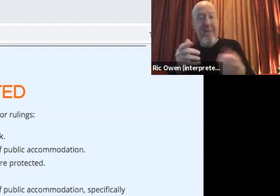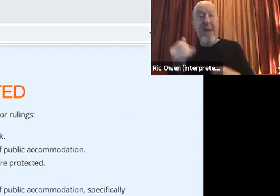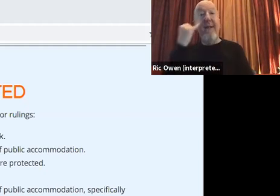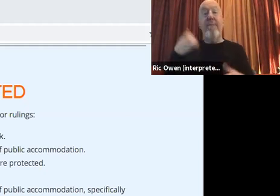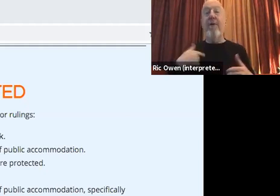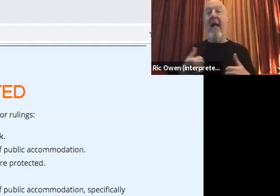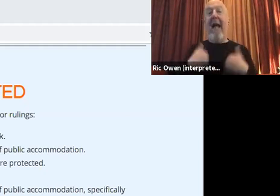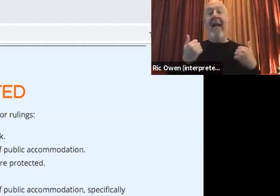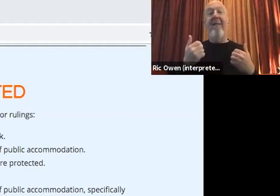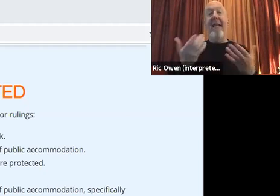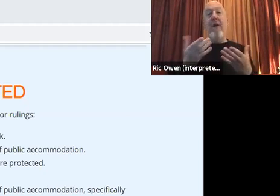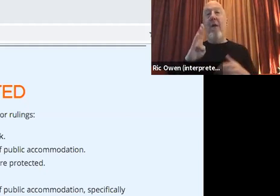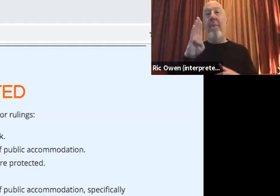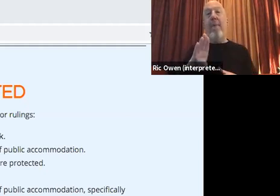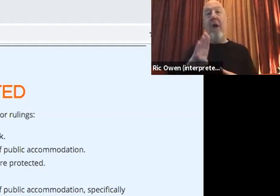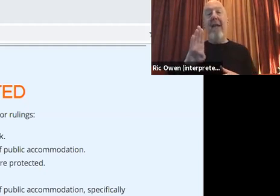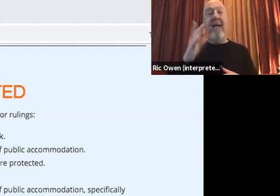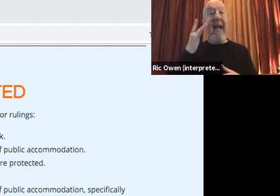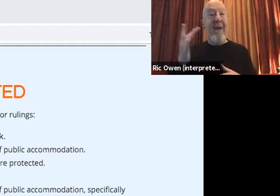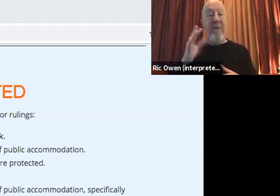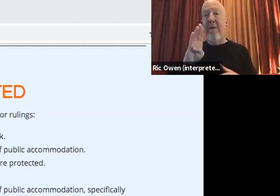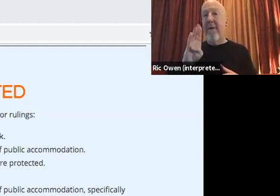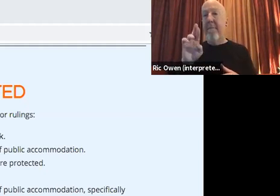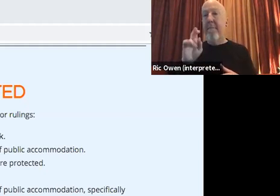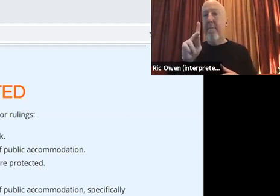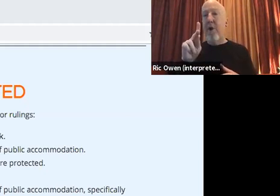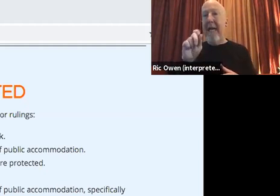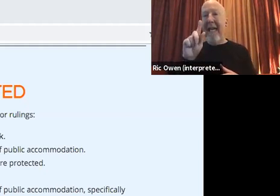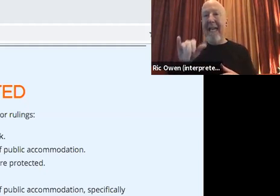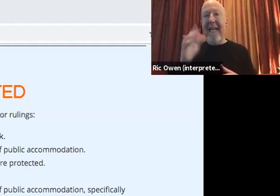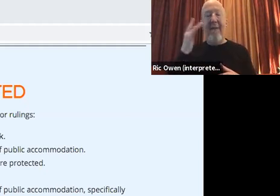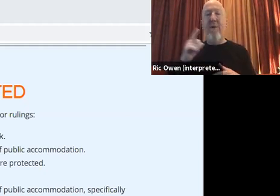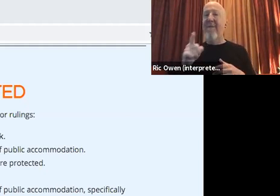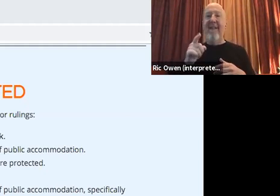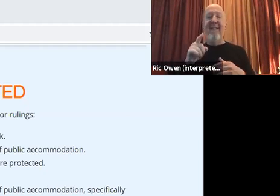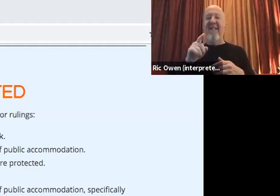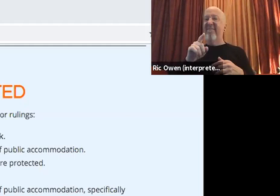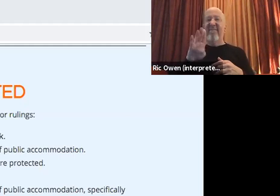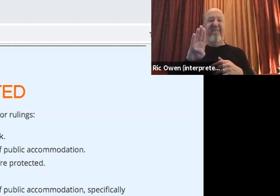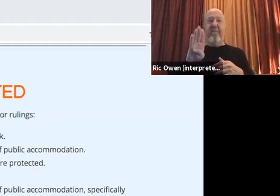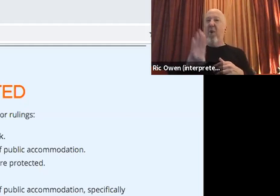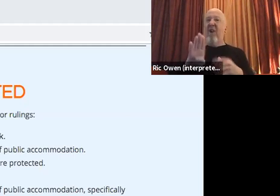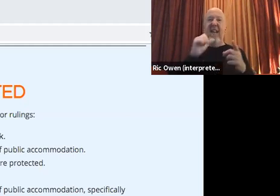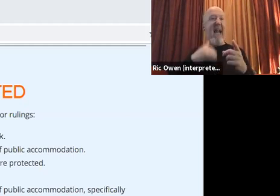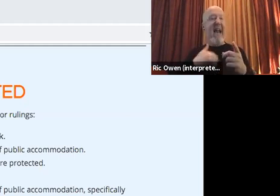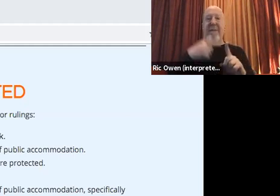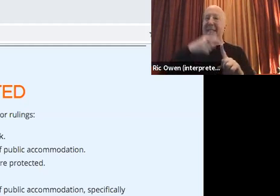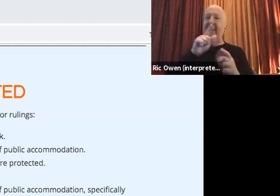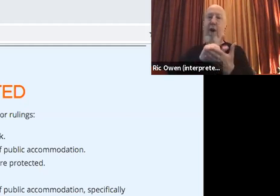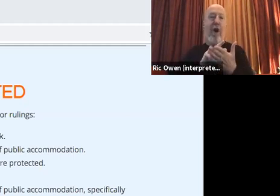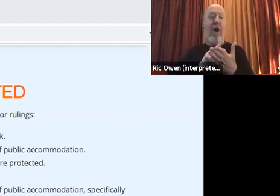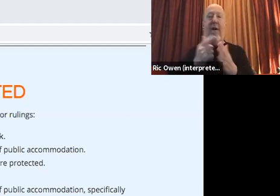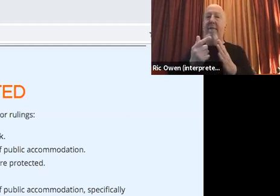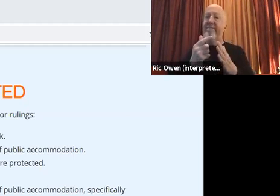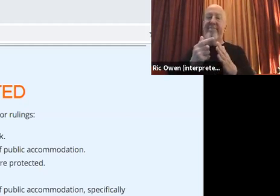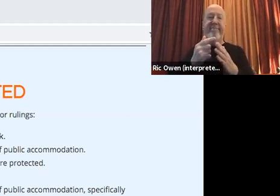Berkeley, California. Well, there's not a specific law prohibiting weight discrimination in Berkeley, California. So it's probably worth it